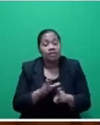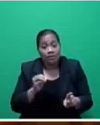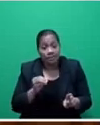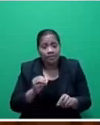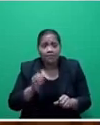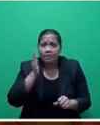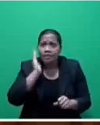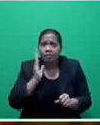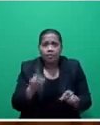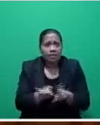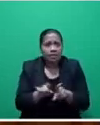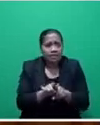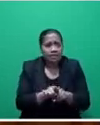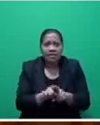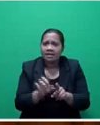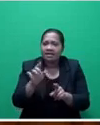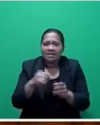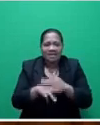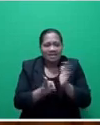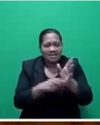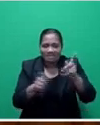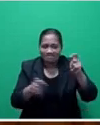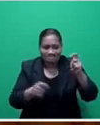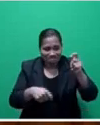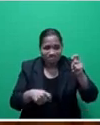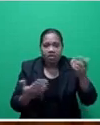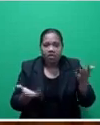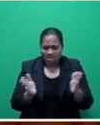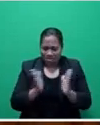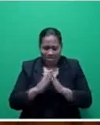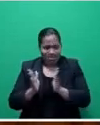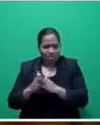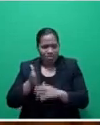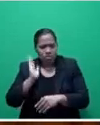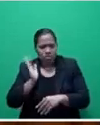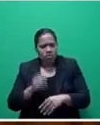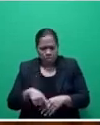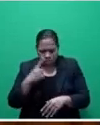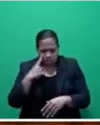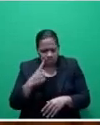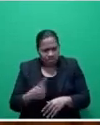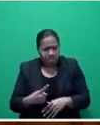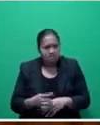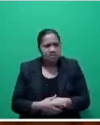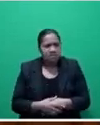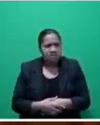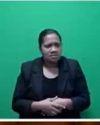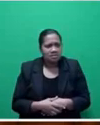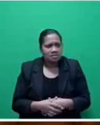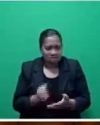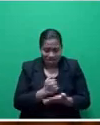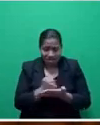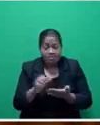a remote school in Itasiri and a remote school or a town school. The disparity is there because of the number of student population.